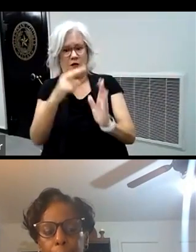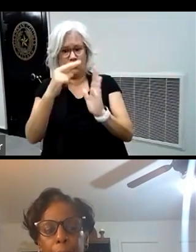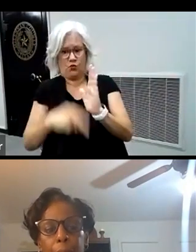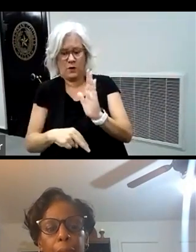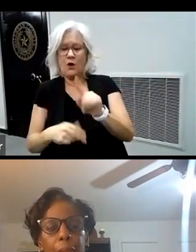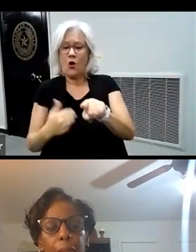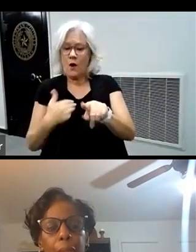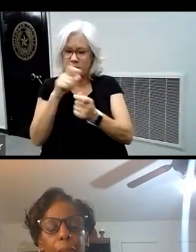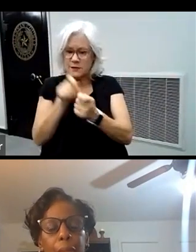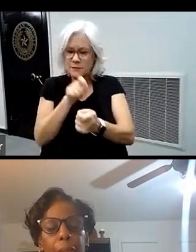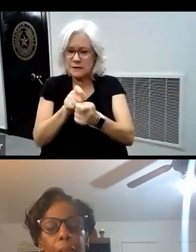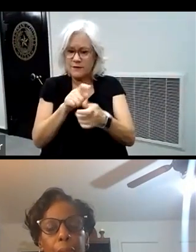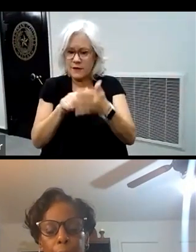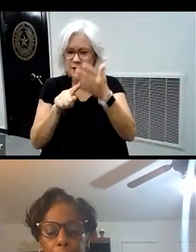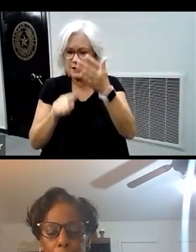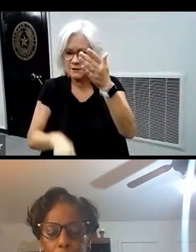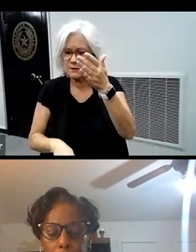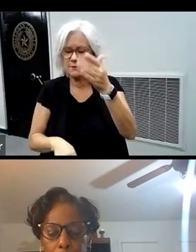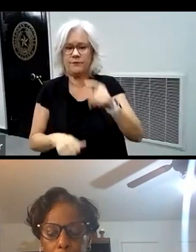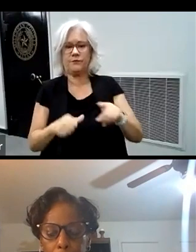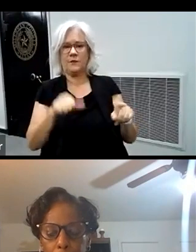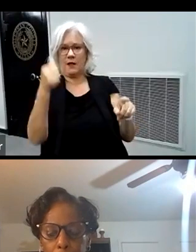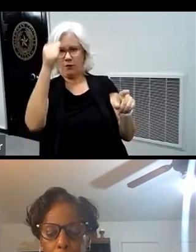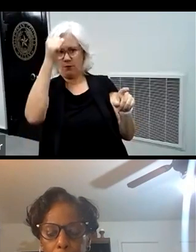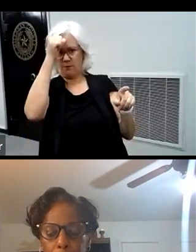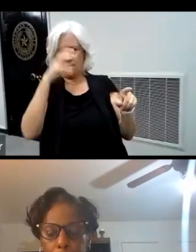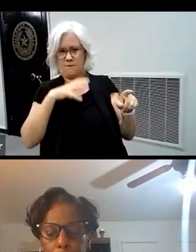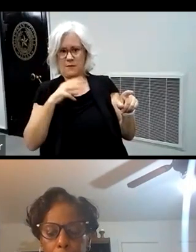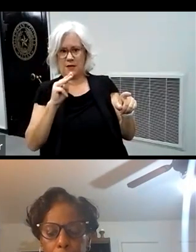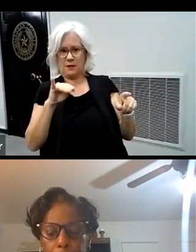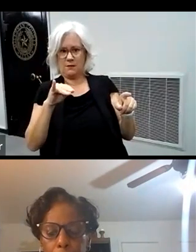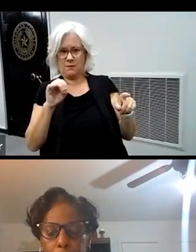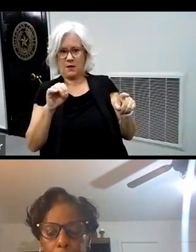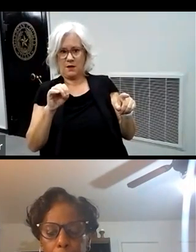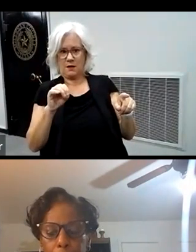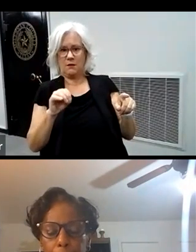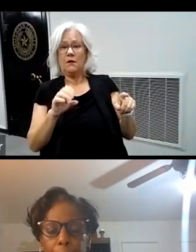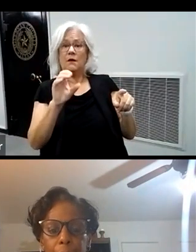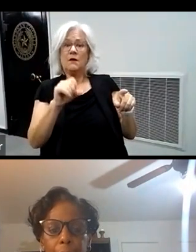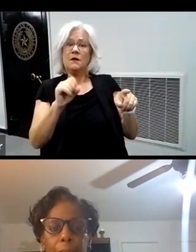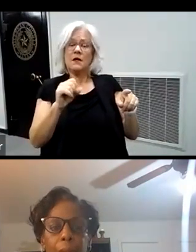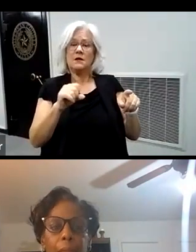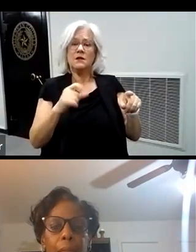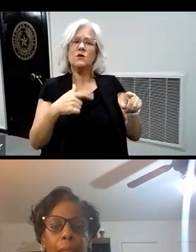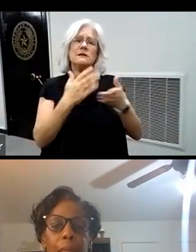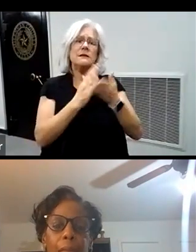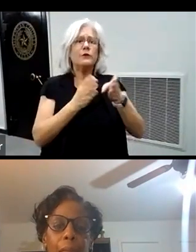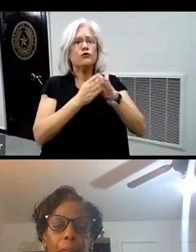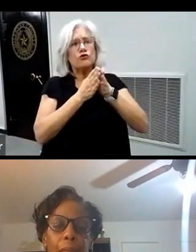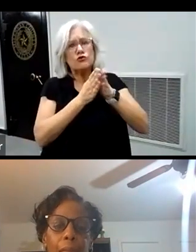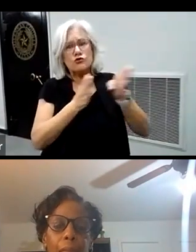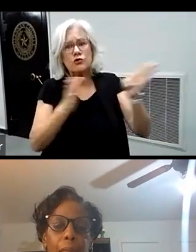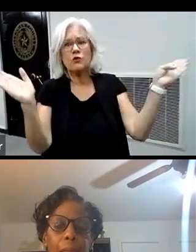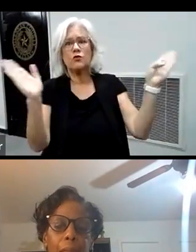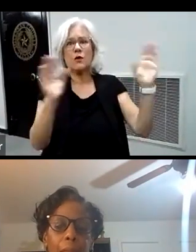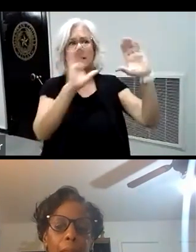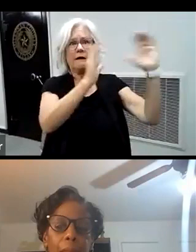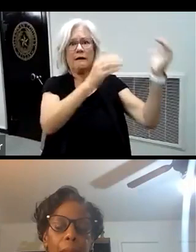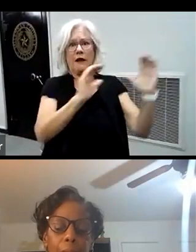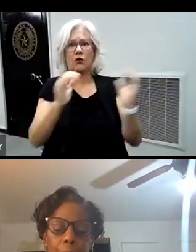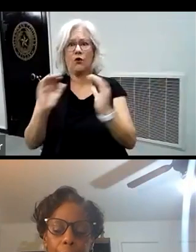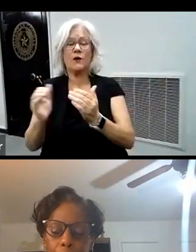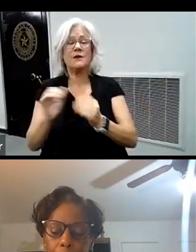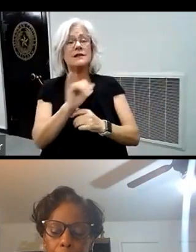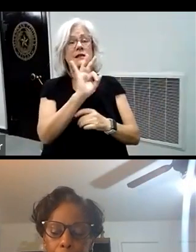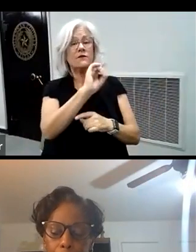thing, but, yes, and there's some general broad categories that if you just